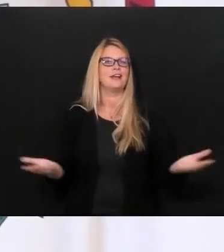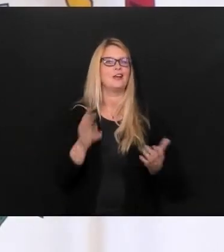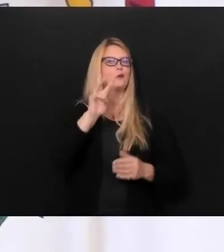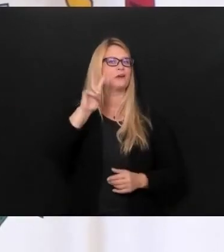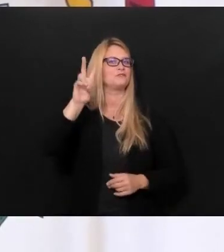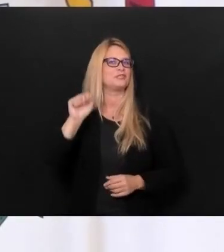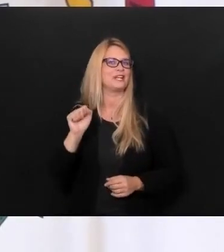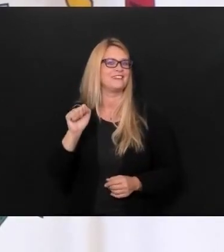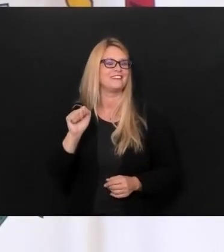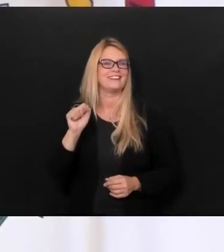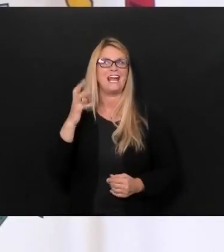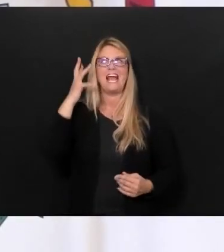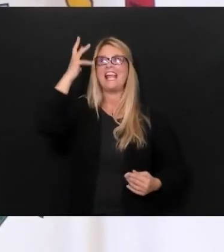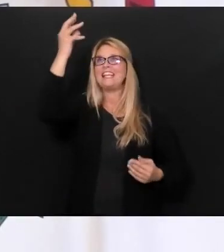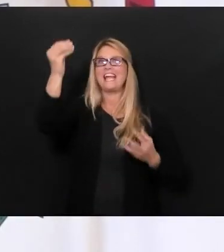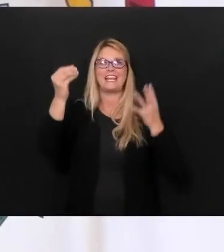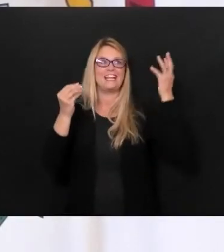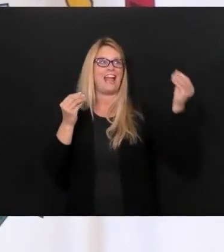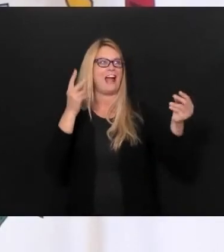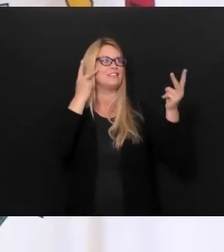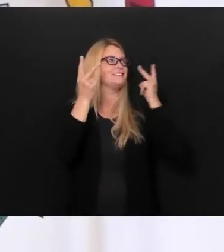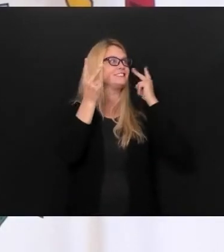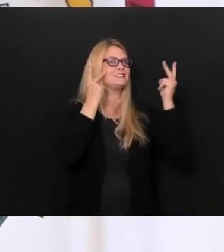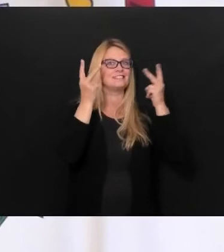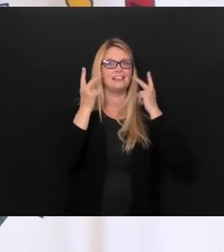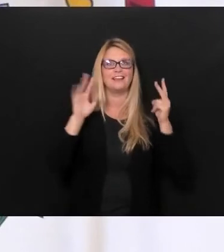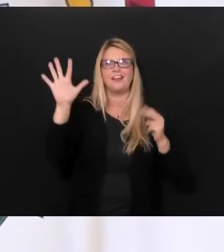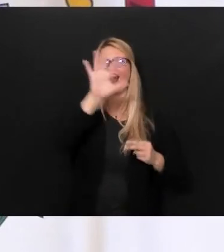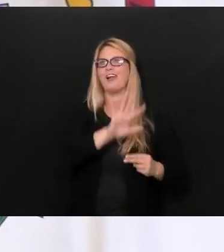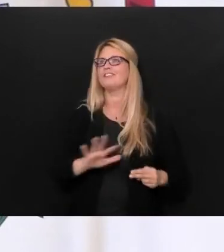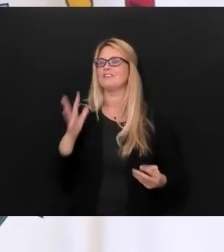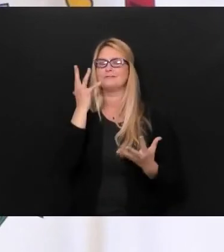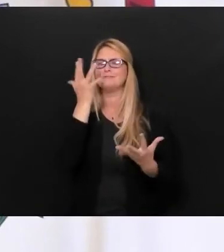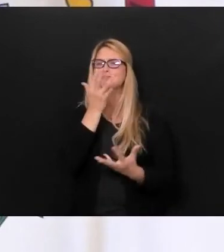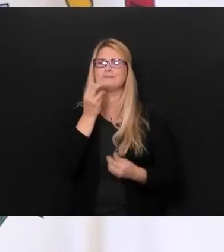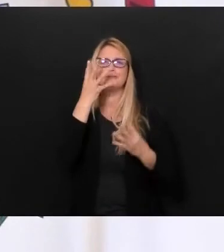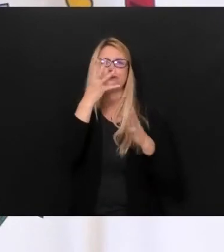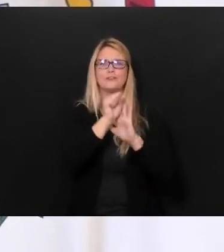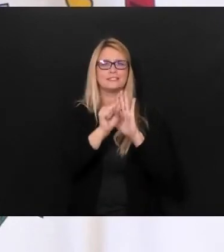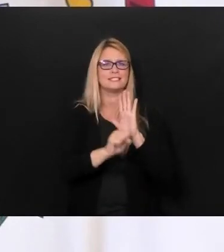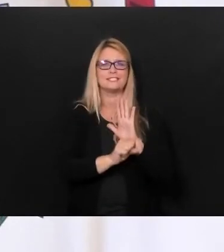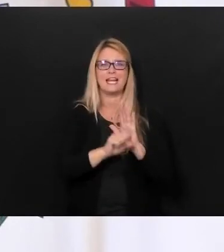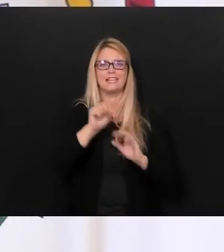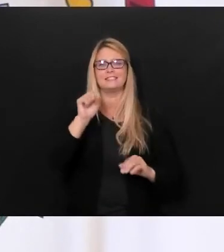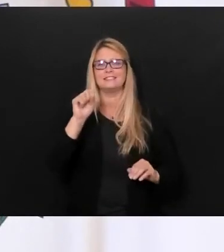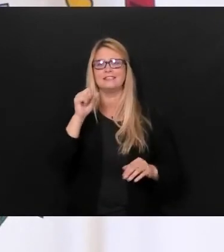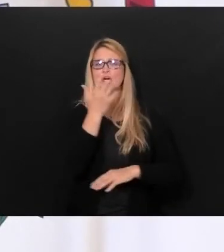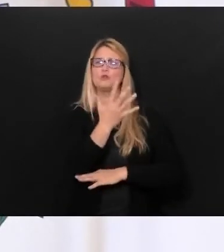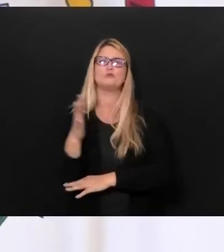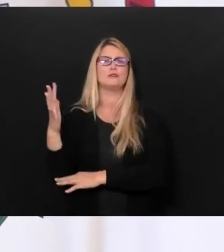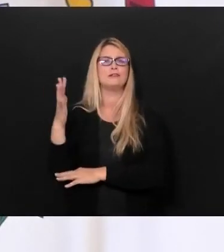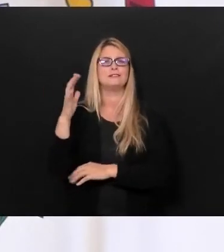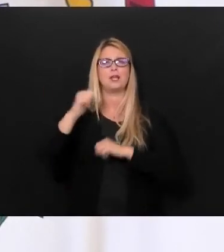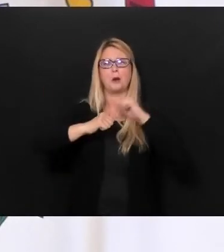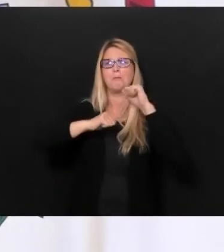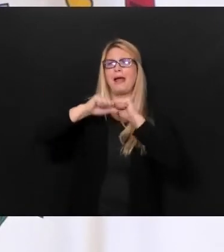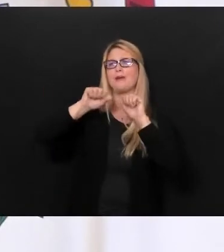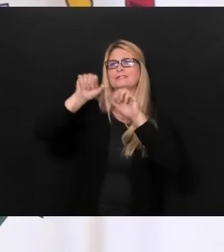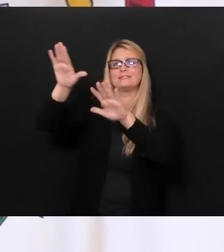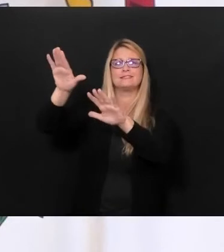getting out and just seeing what's out there and being able to enjoy all the incredible nature, from our mountains to